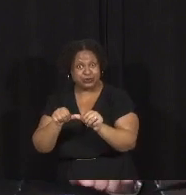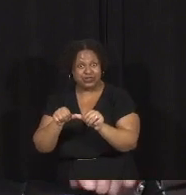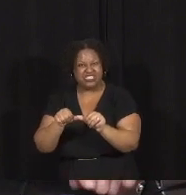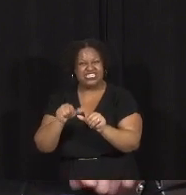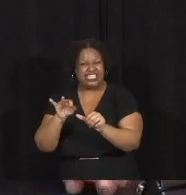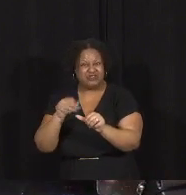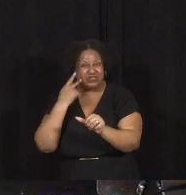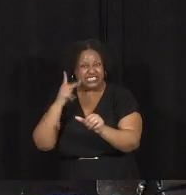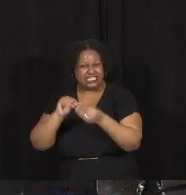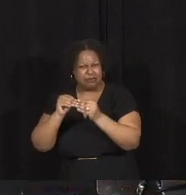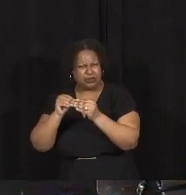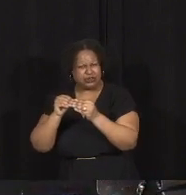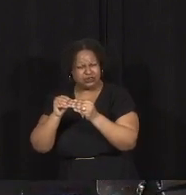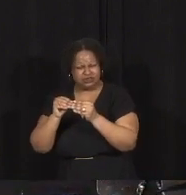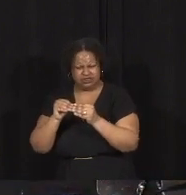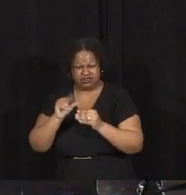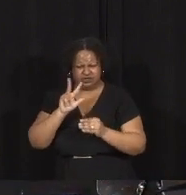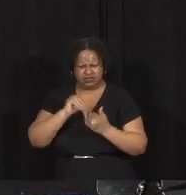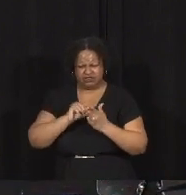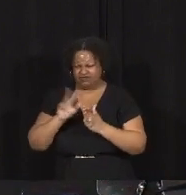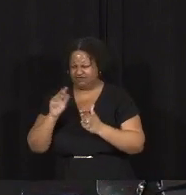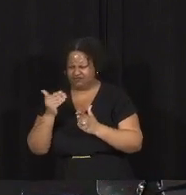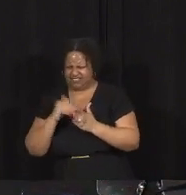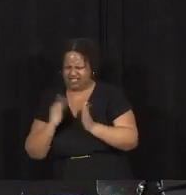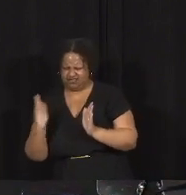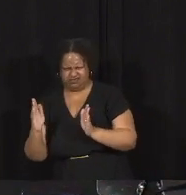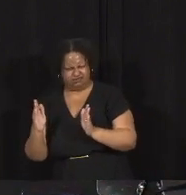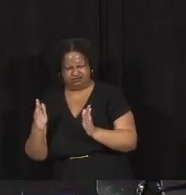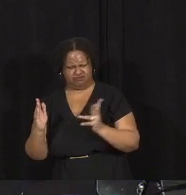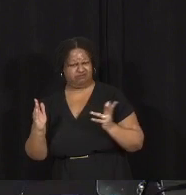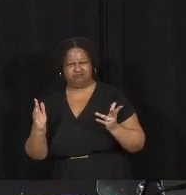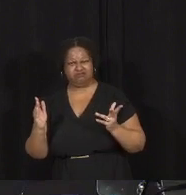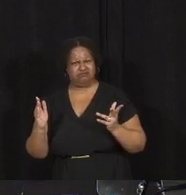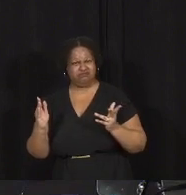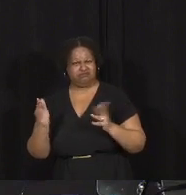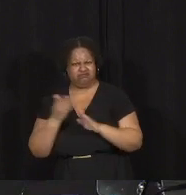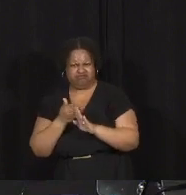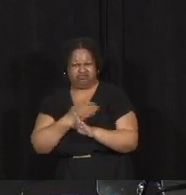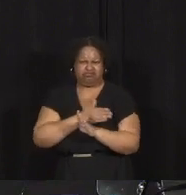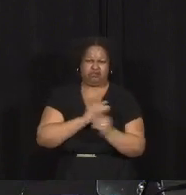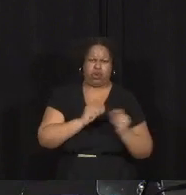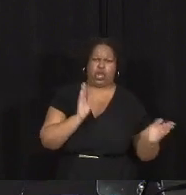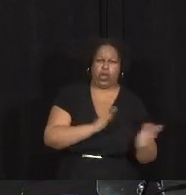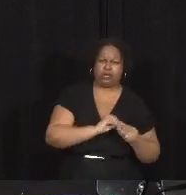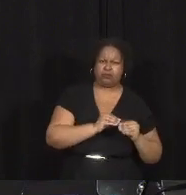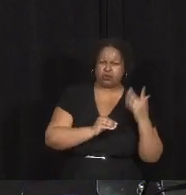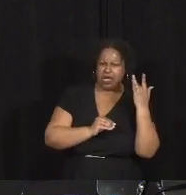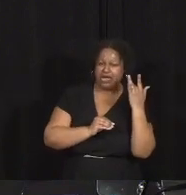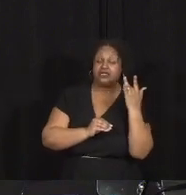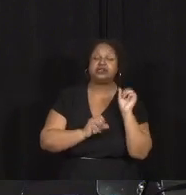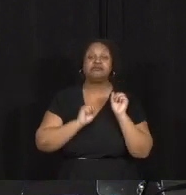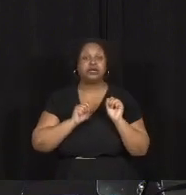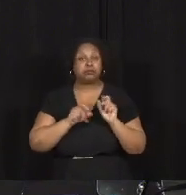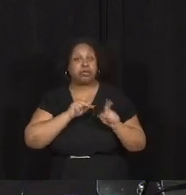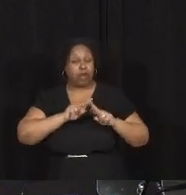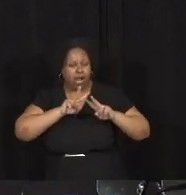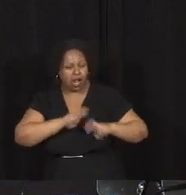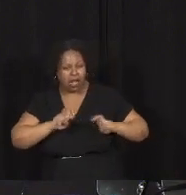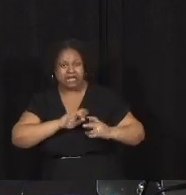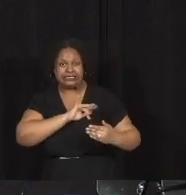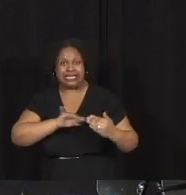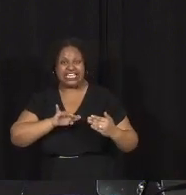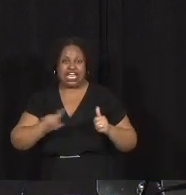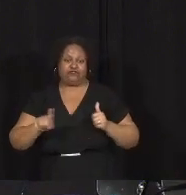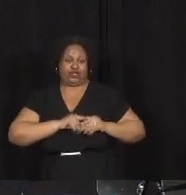because people are only looking at the first wave, or it may be, as Steny Brown was